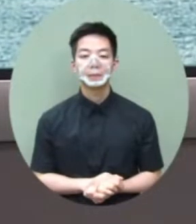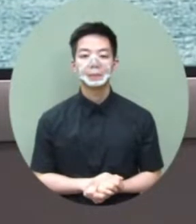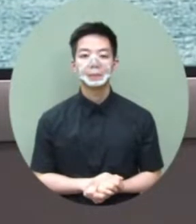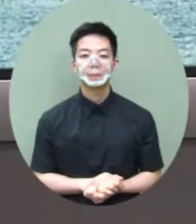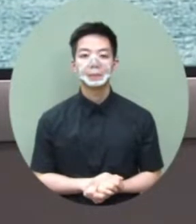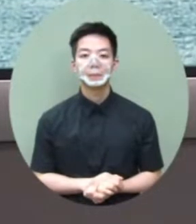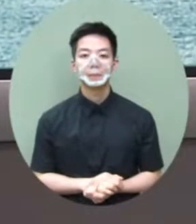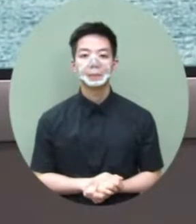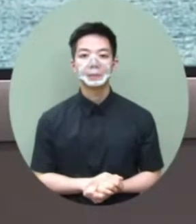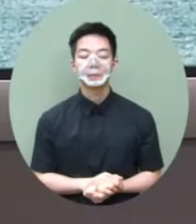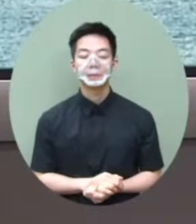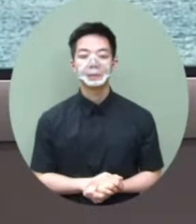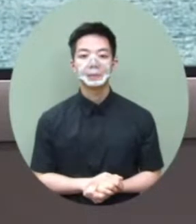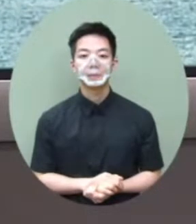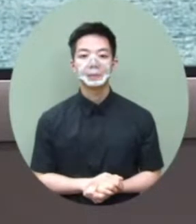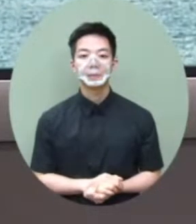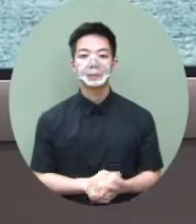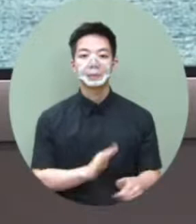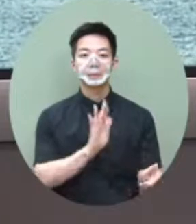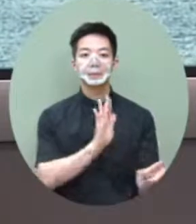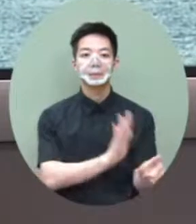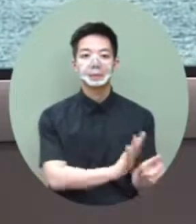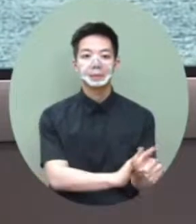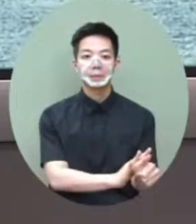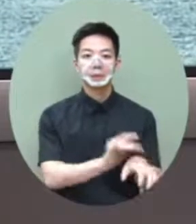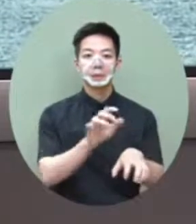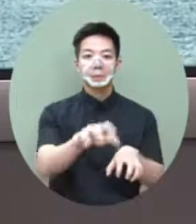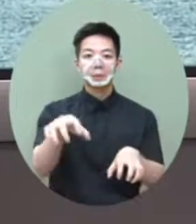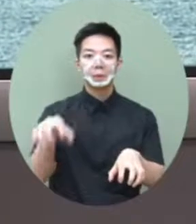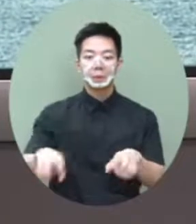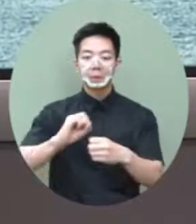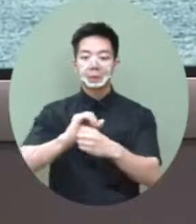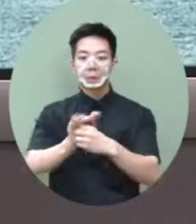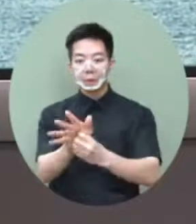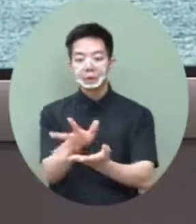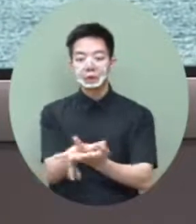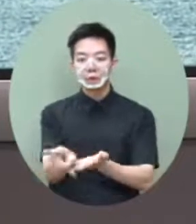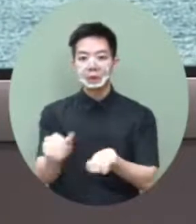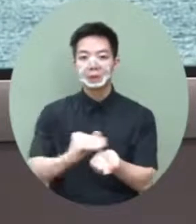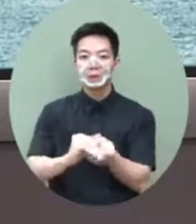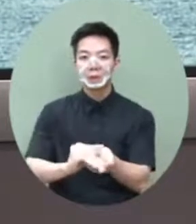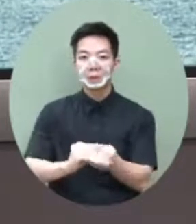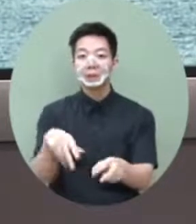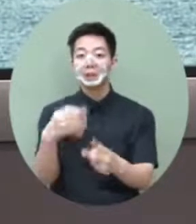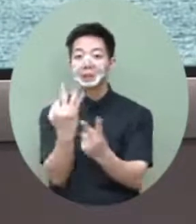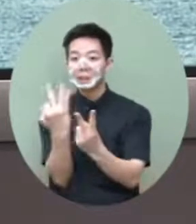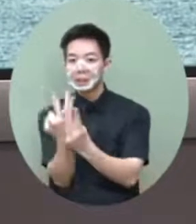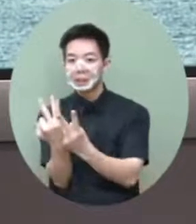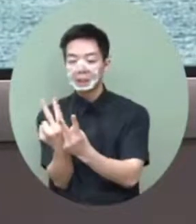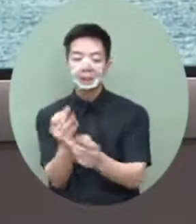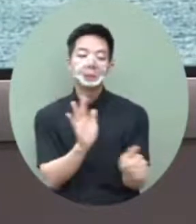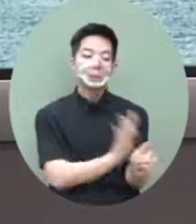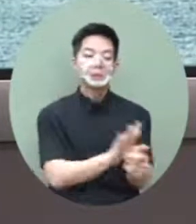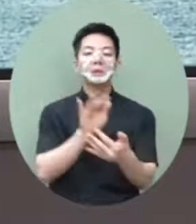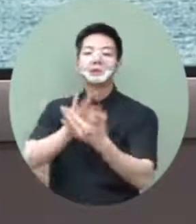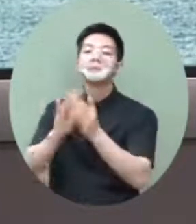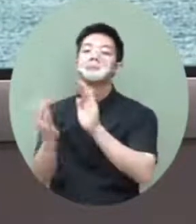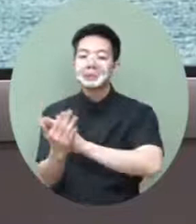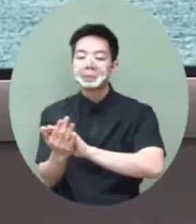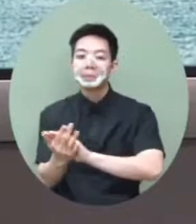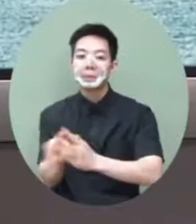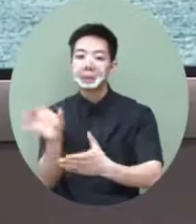health advice and relevant information. The system, once detecting high-risk confirmed cases,